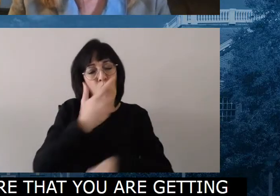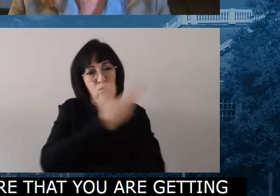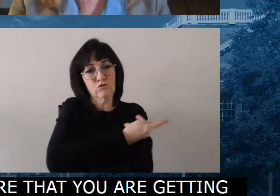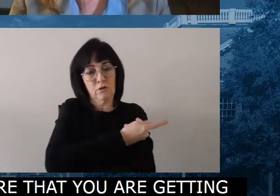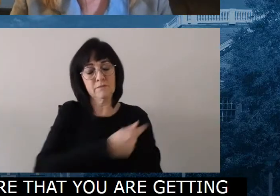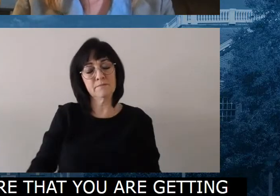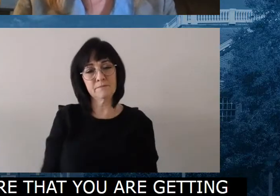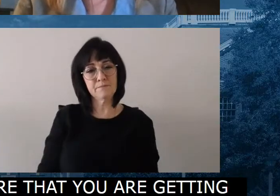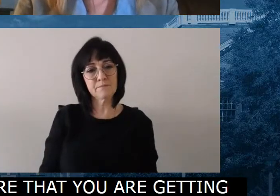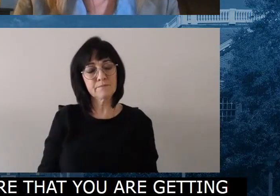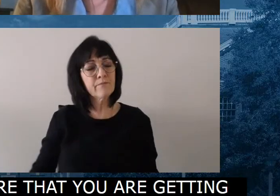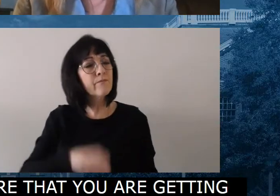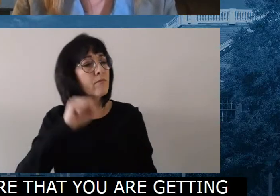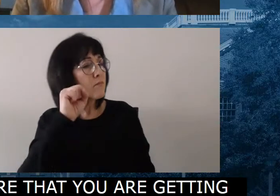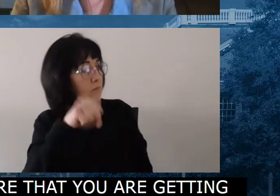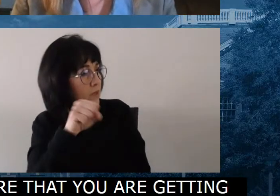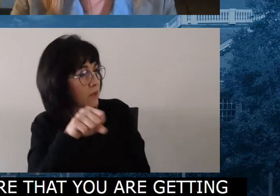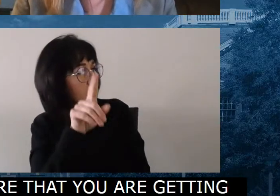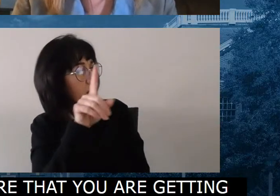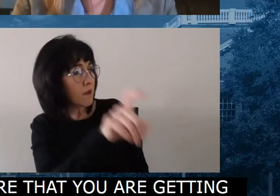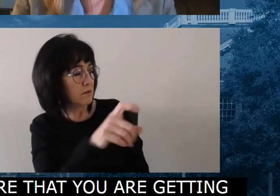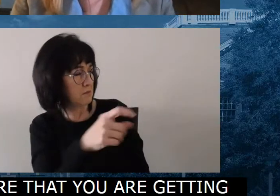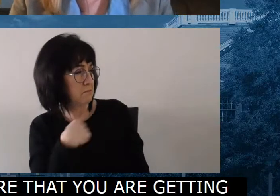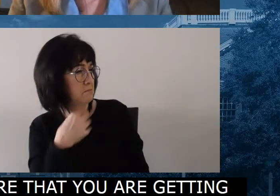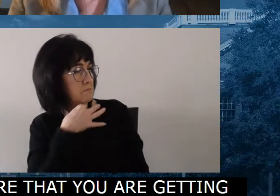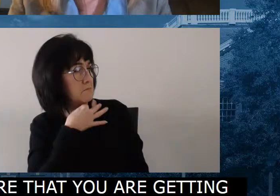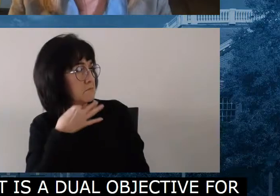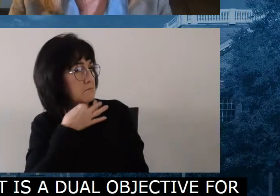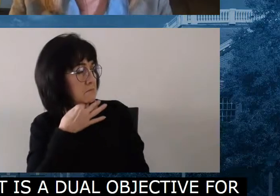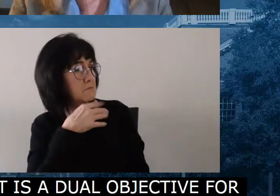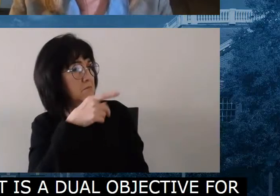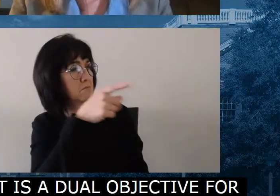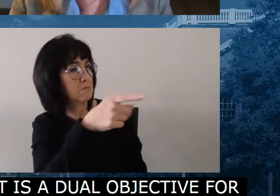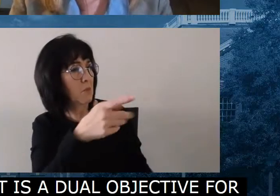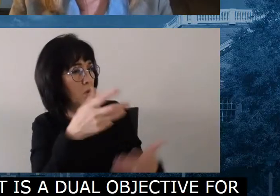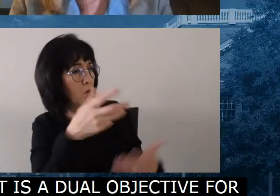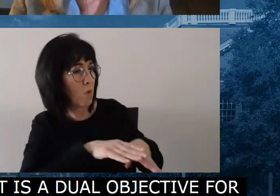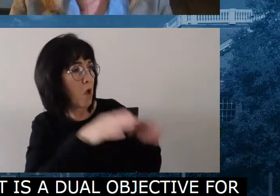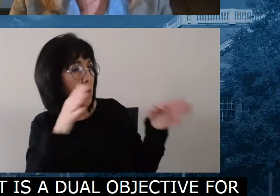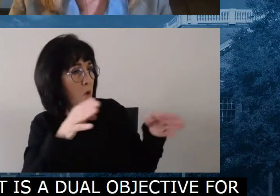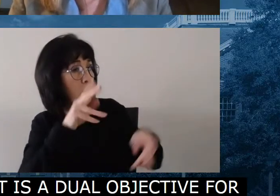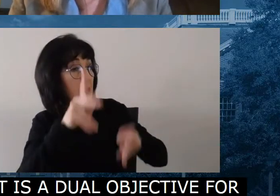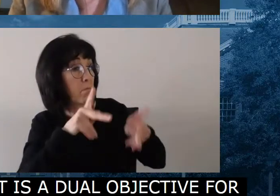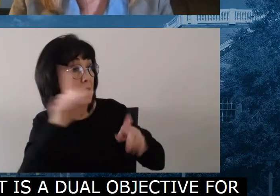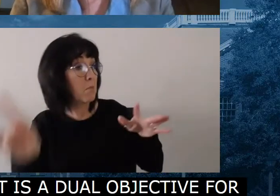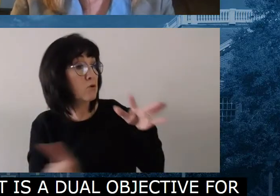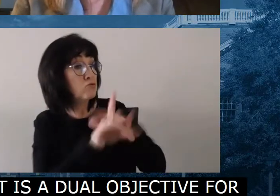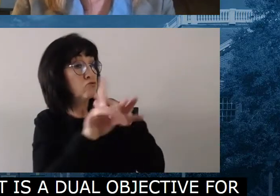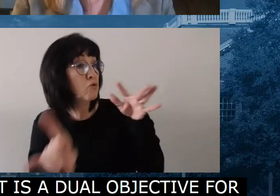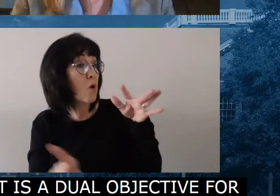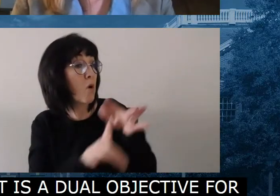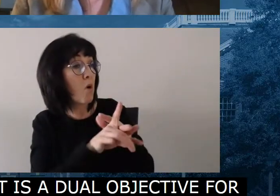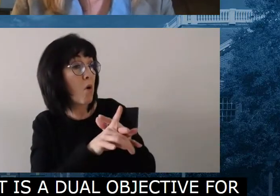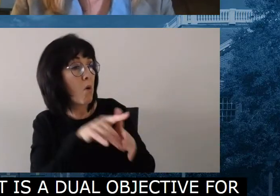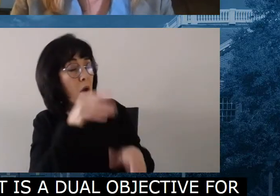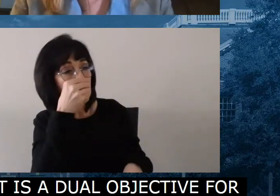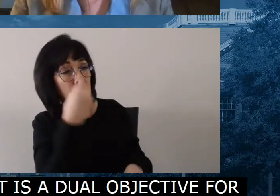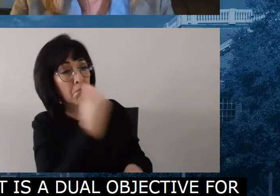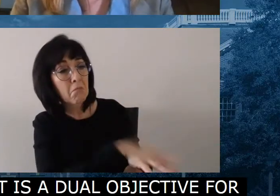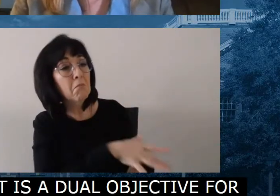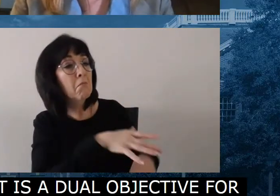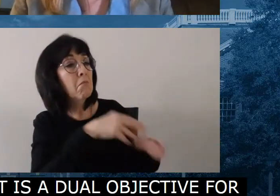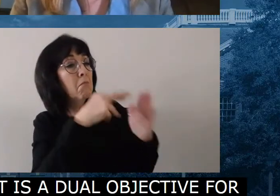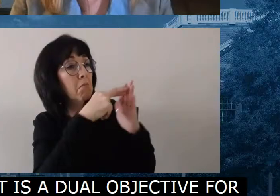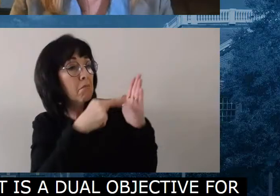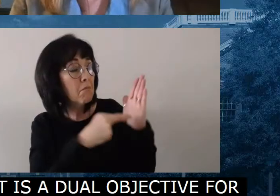I'm curious about the walk-up pilot as well. What types of groups do you envision this being helpful